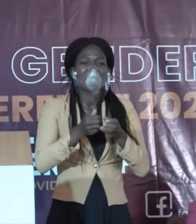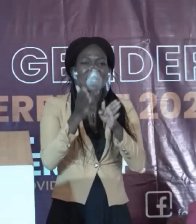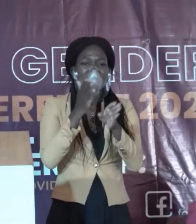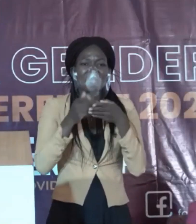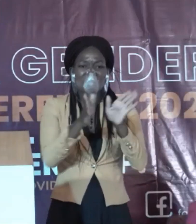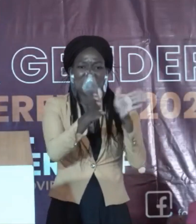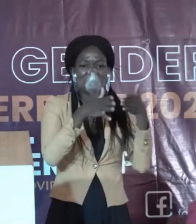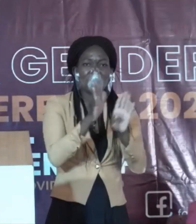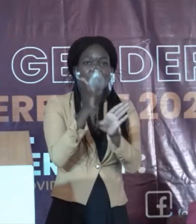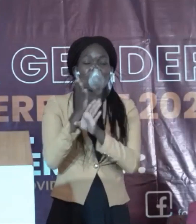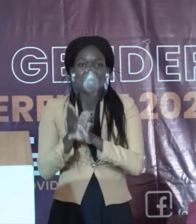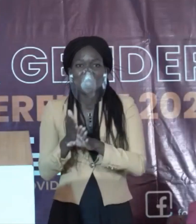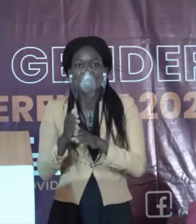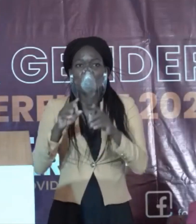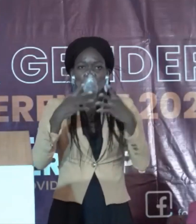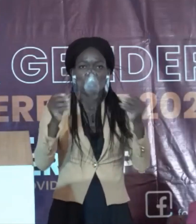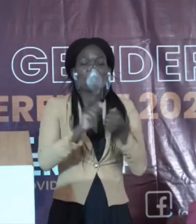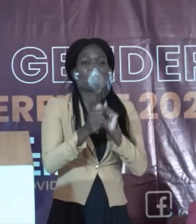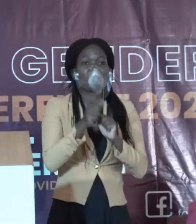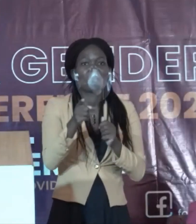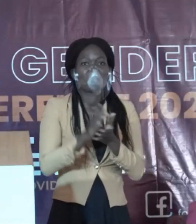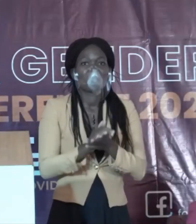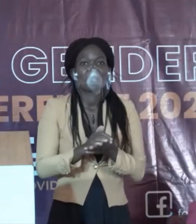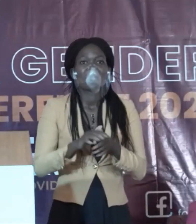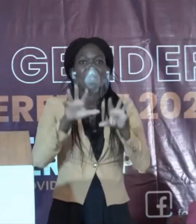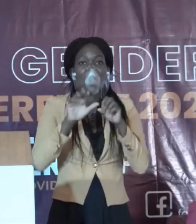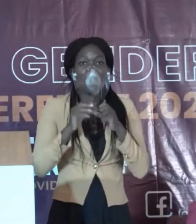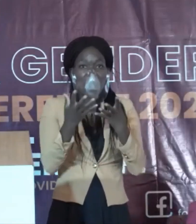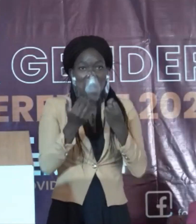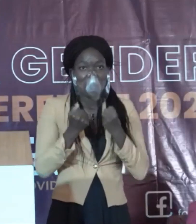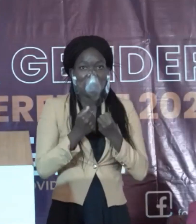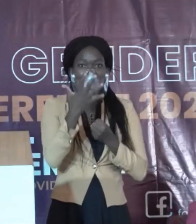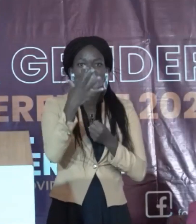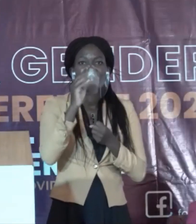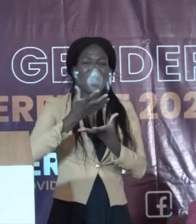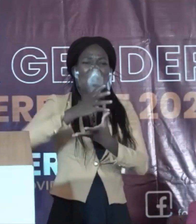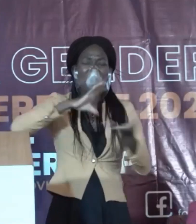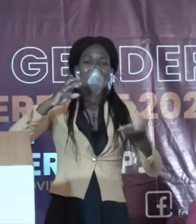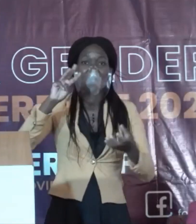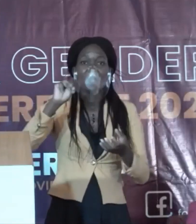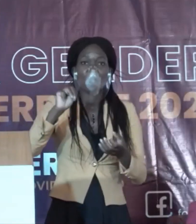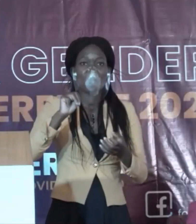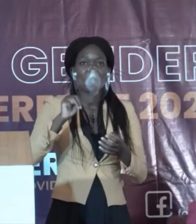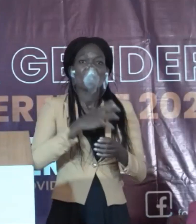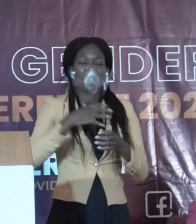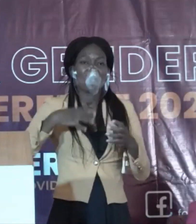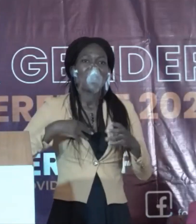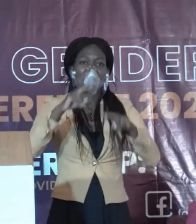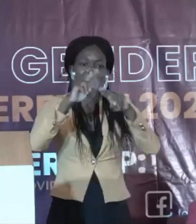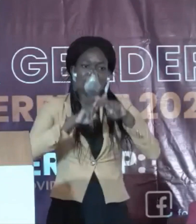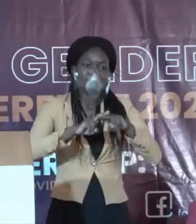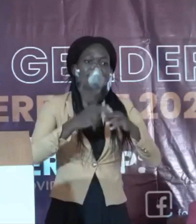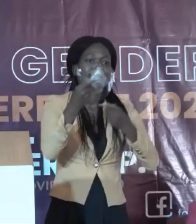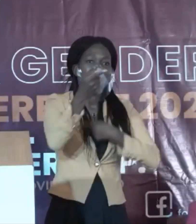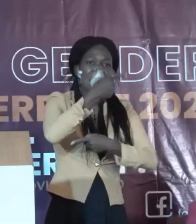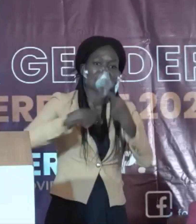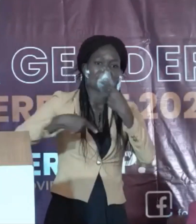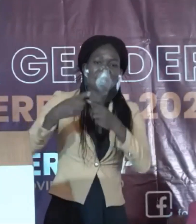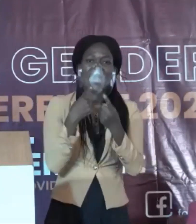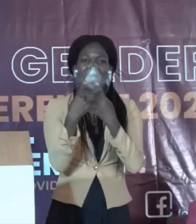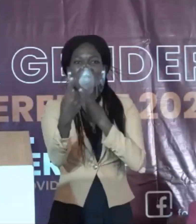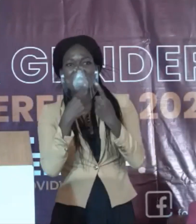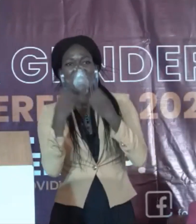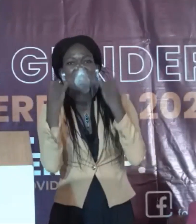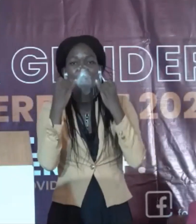have the 50 Million African Women Speak platform, which is providing access in the continent, content